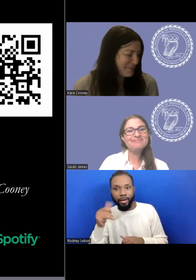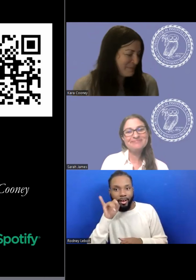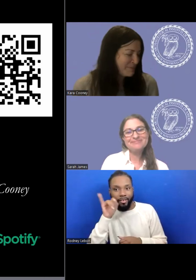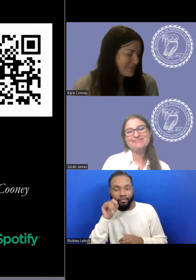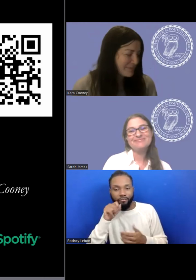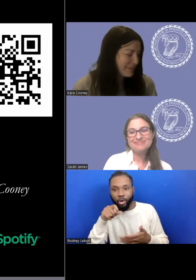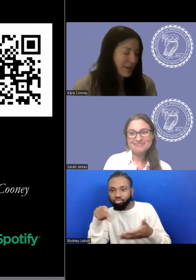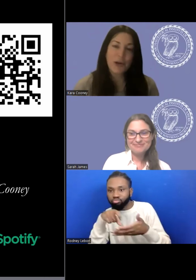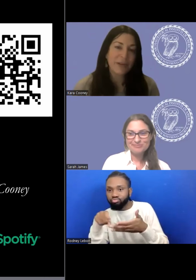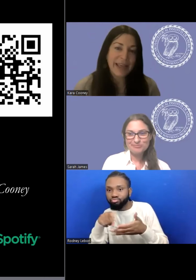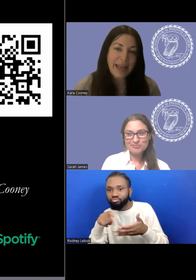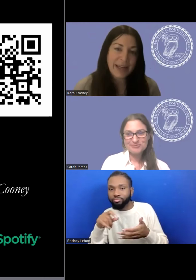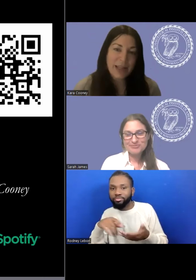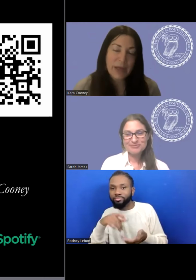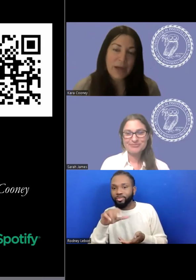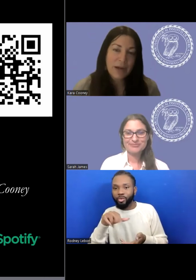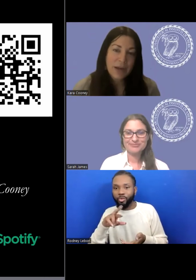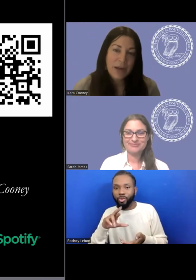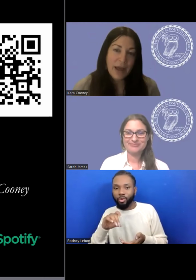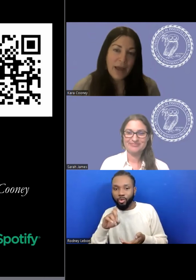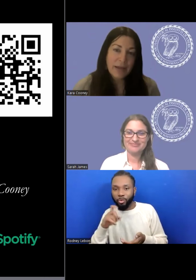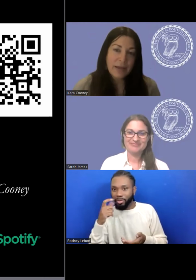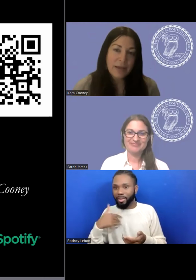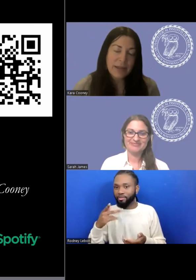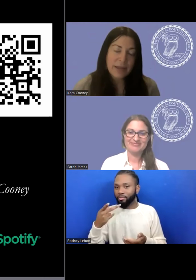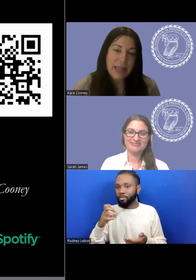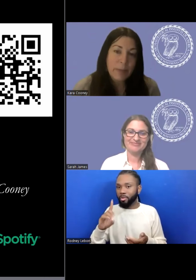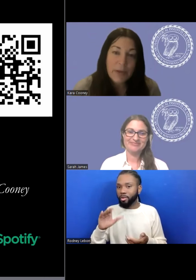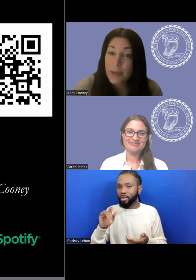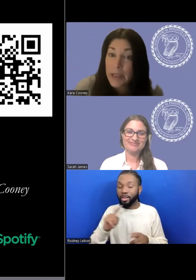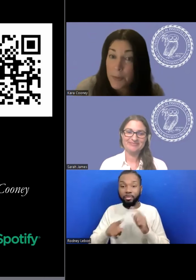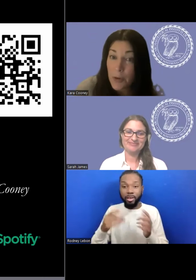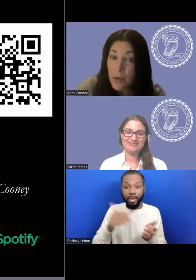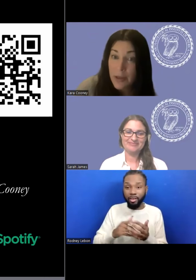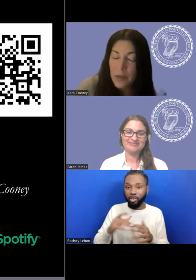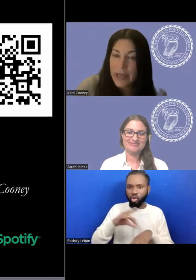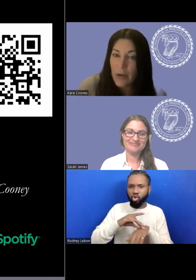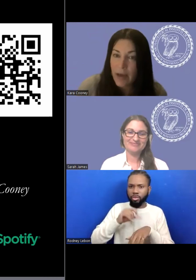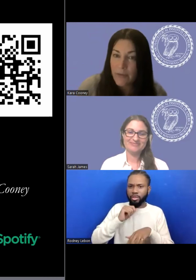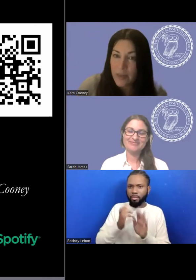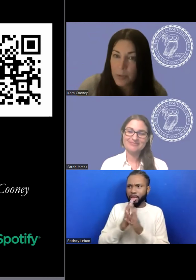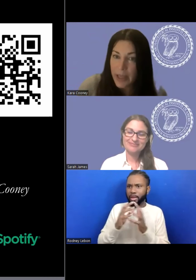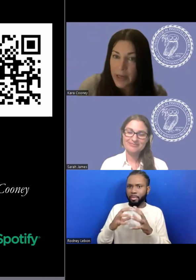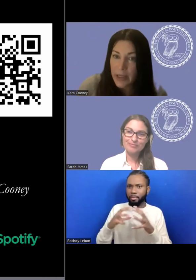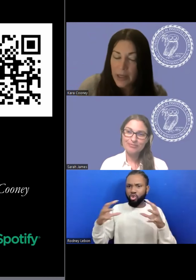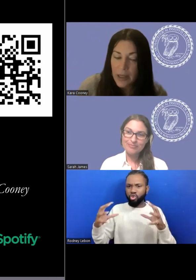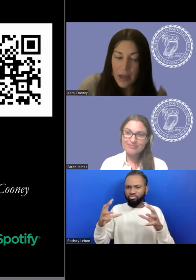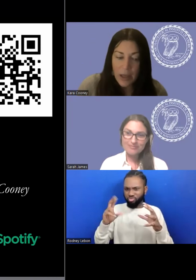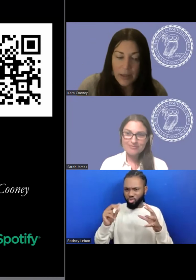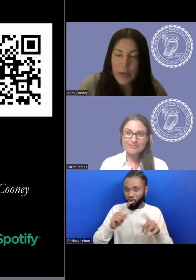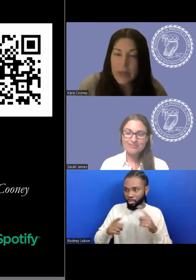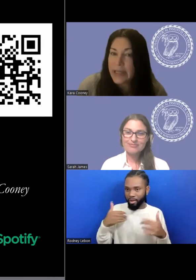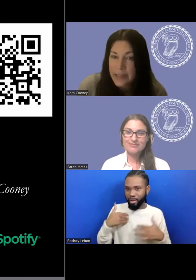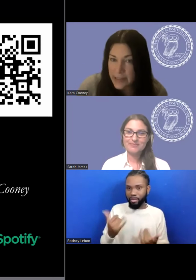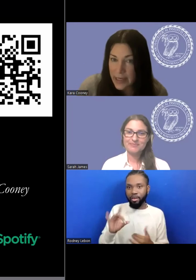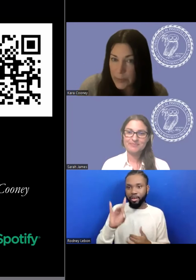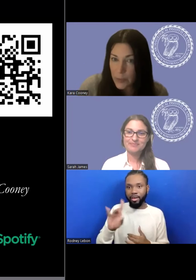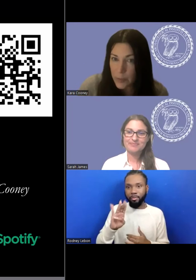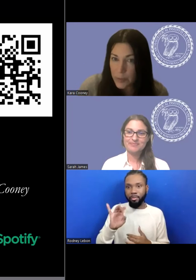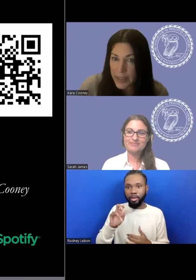But the earth ain't getting any bigger. And these 8 billion people we now have on the planet, we need